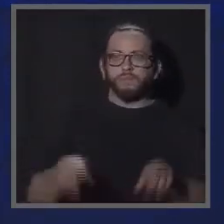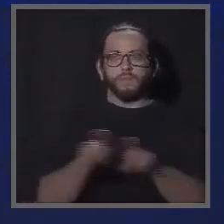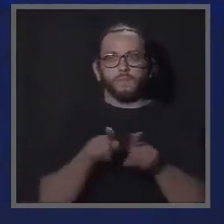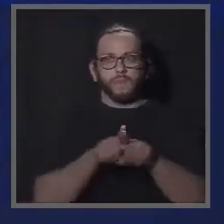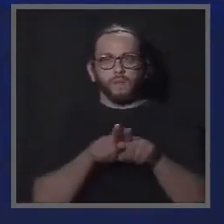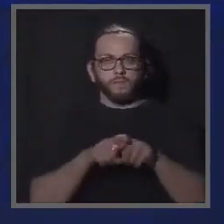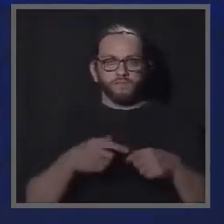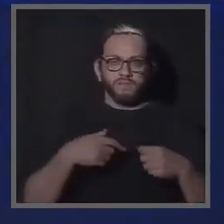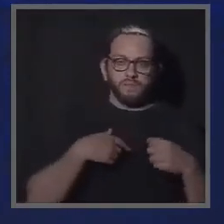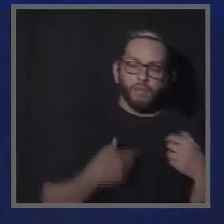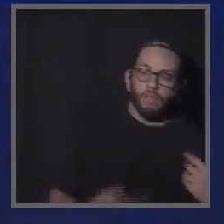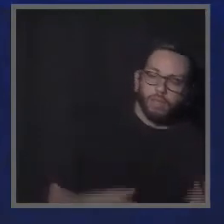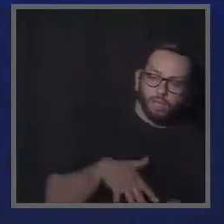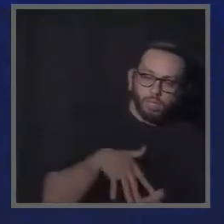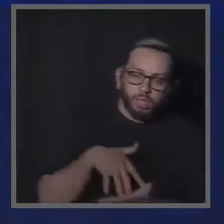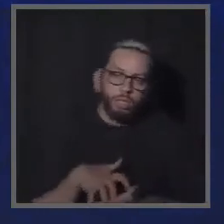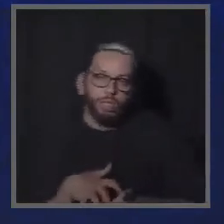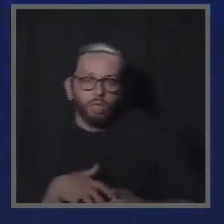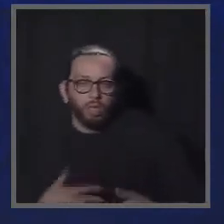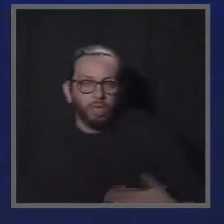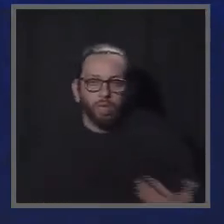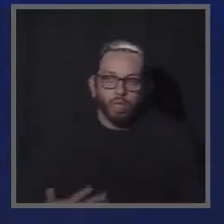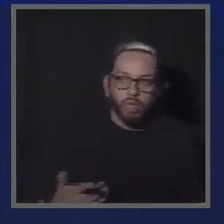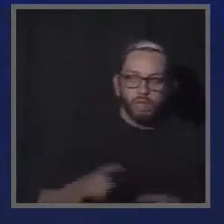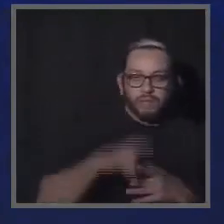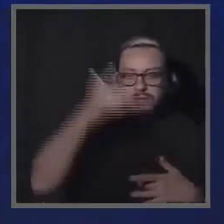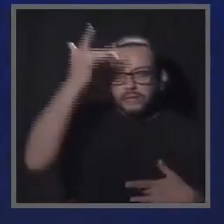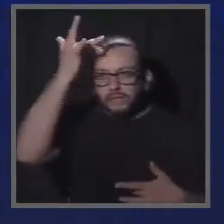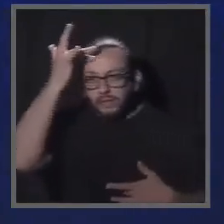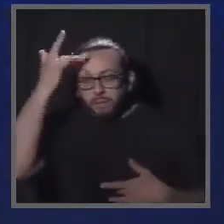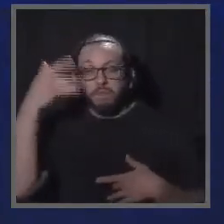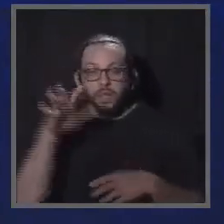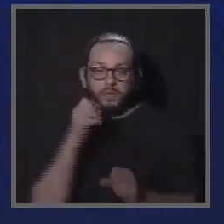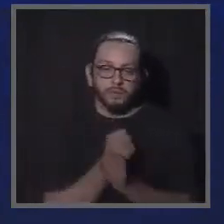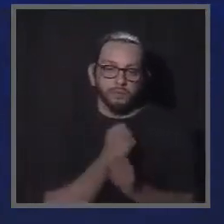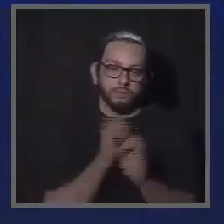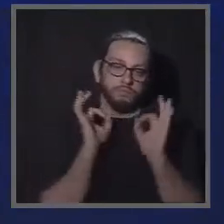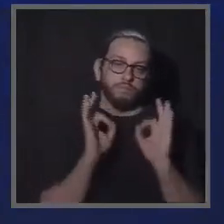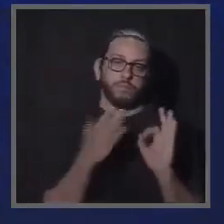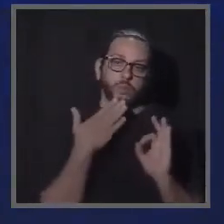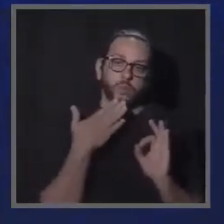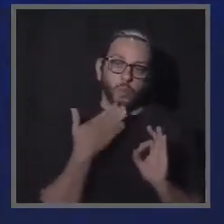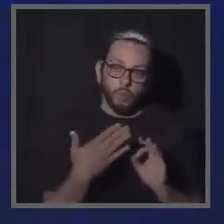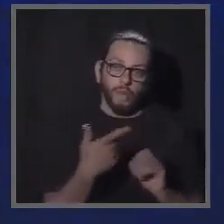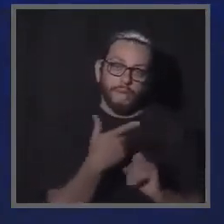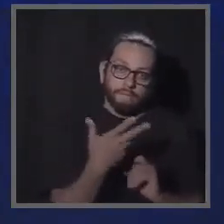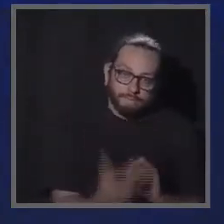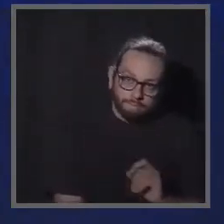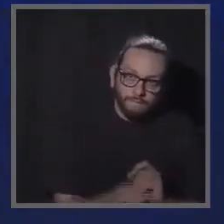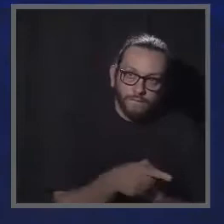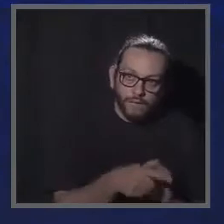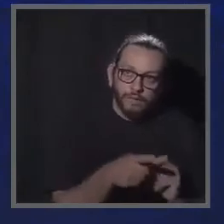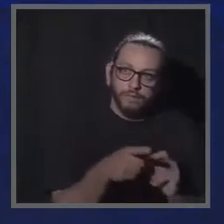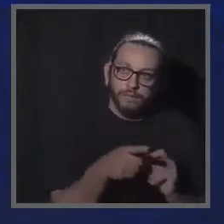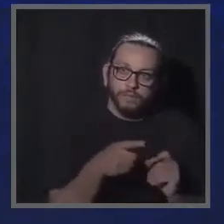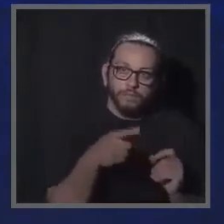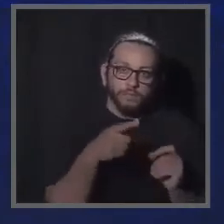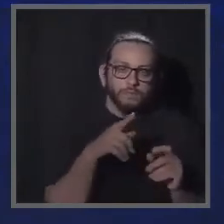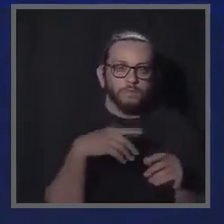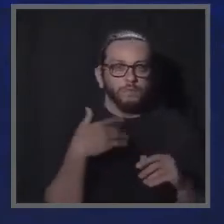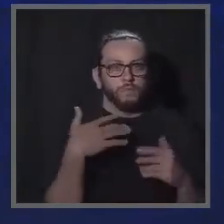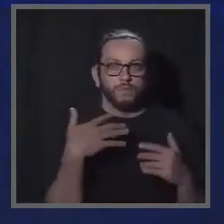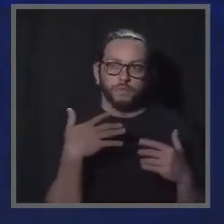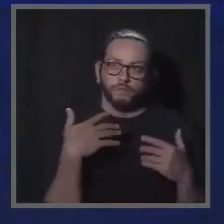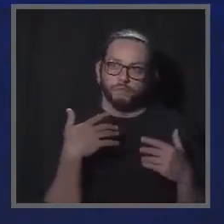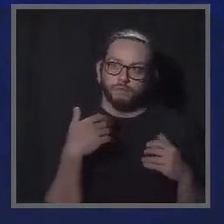or disease. This has been an amazing work, and the result and the social impact